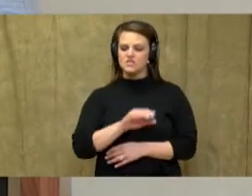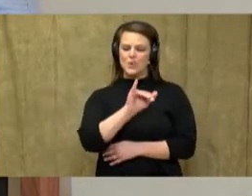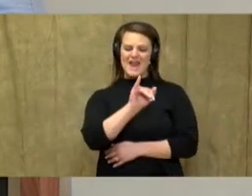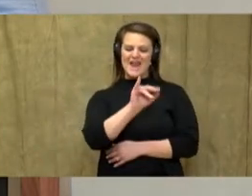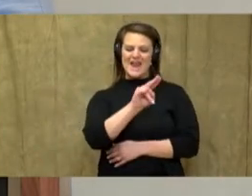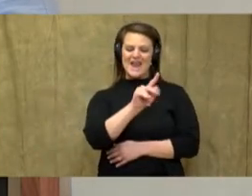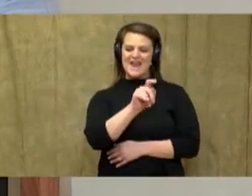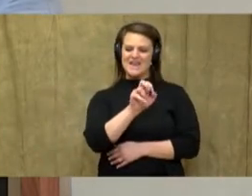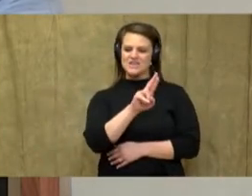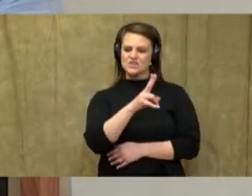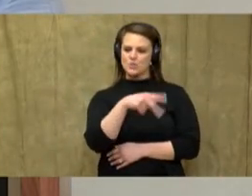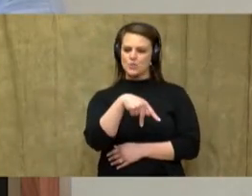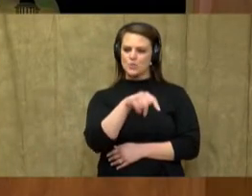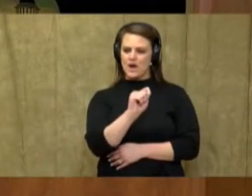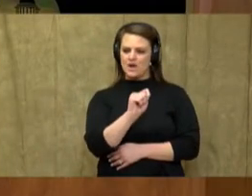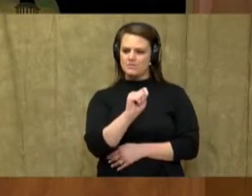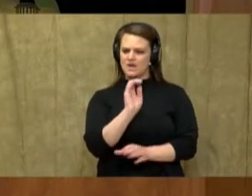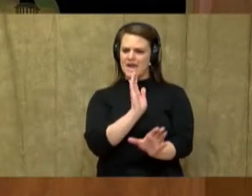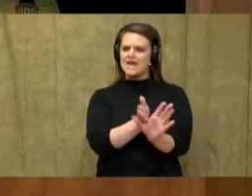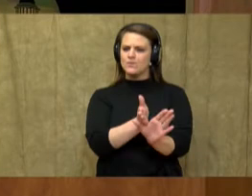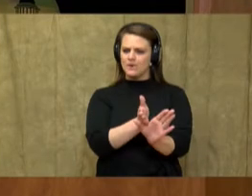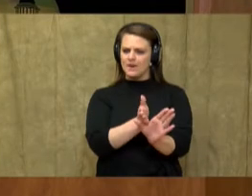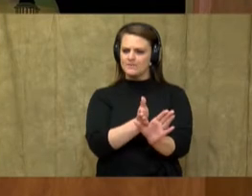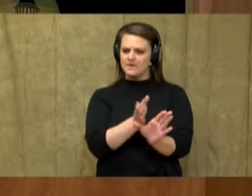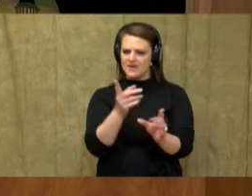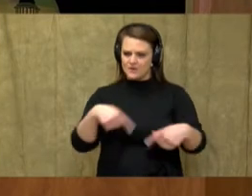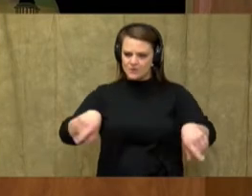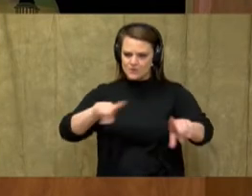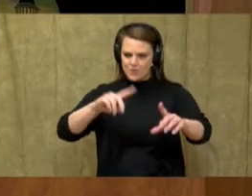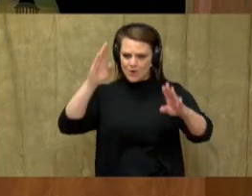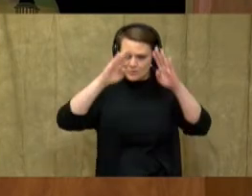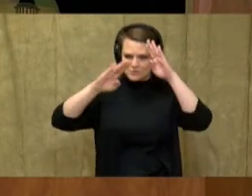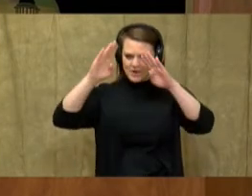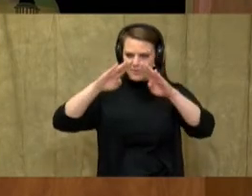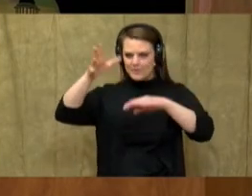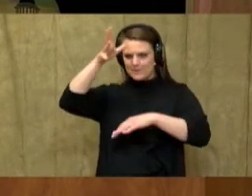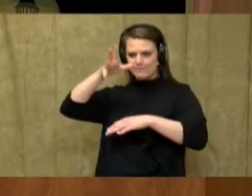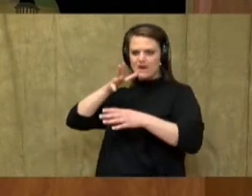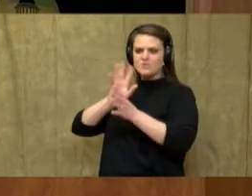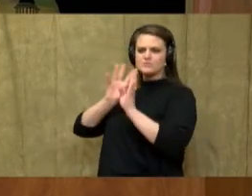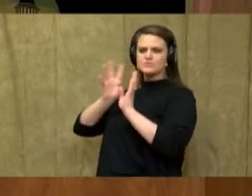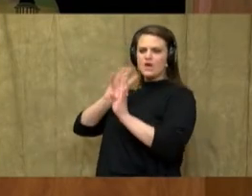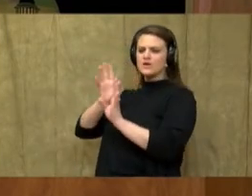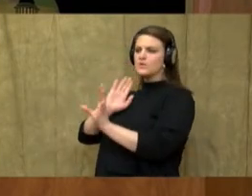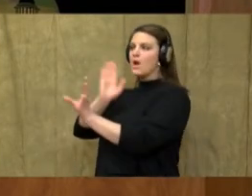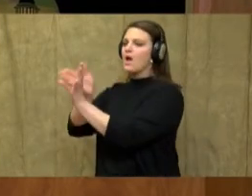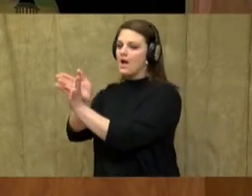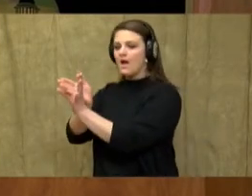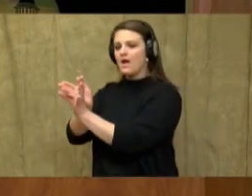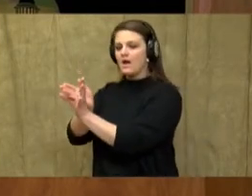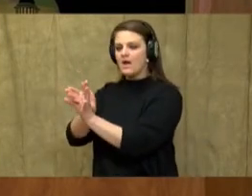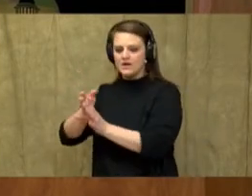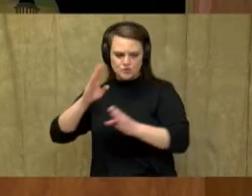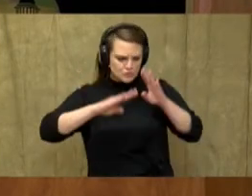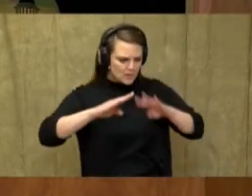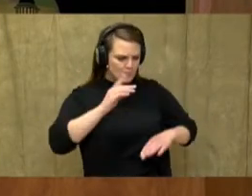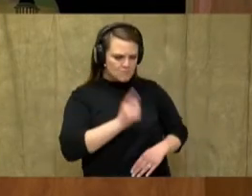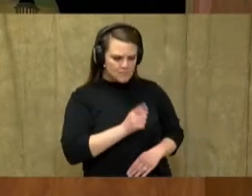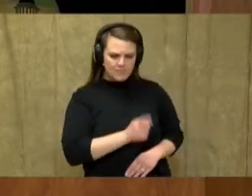interrupt? Any of you ever get in trouble when you interrupt maybe your parents or maybe you used to interrupt your